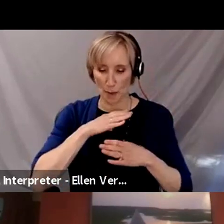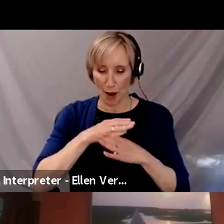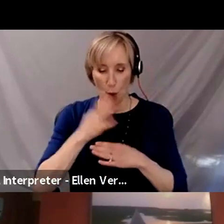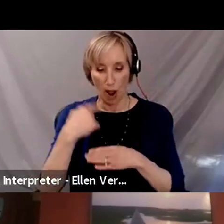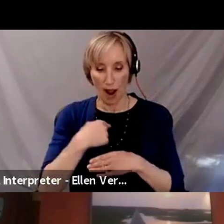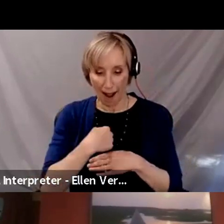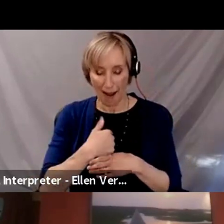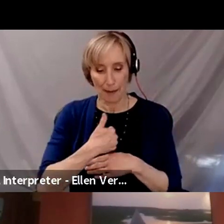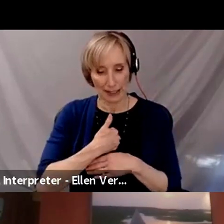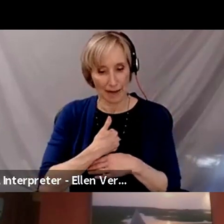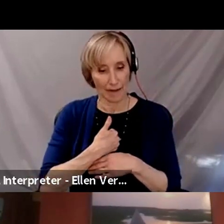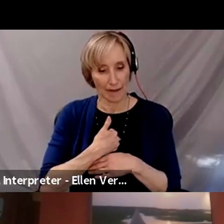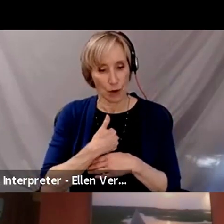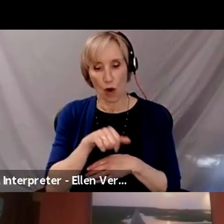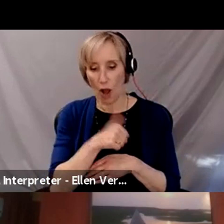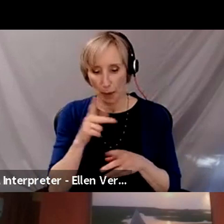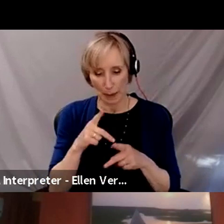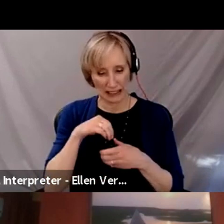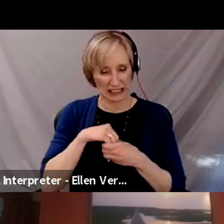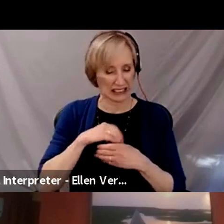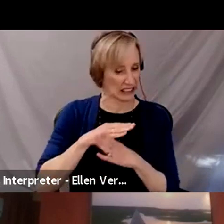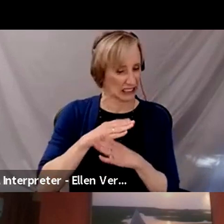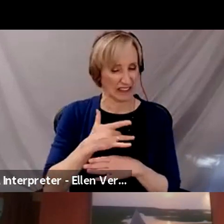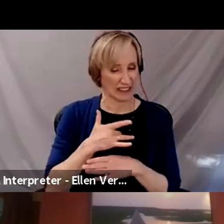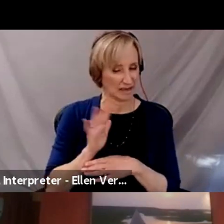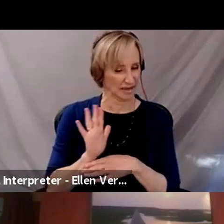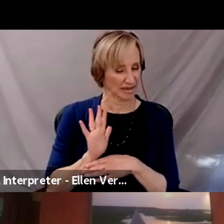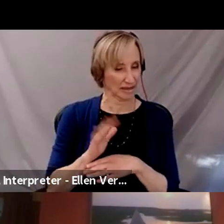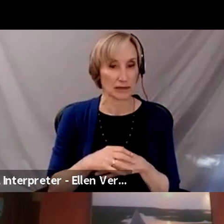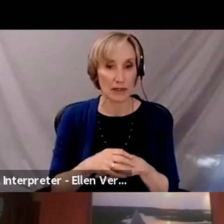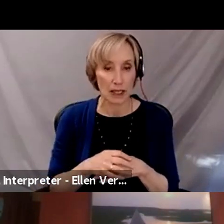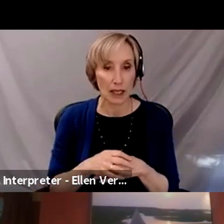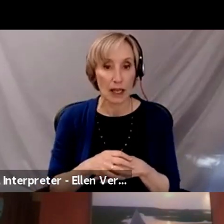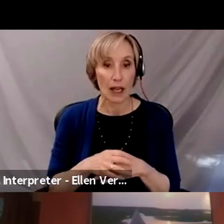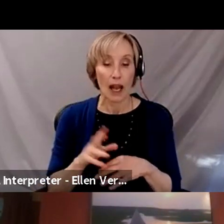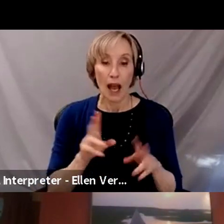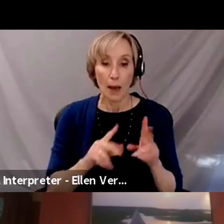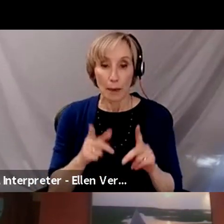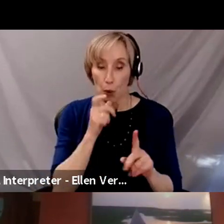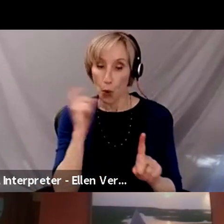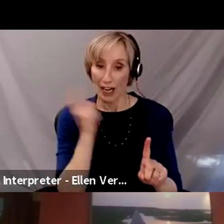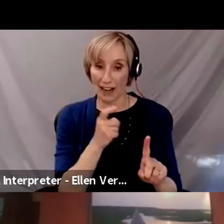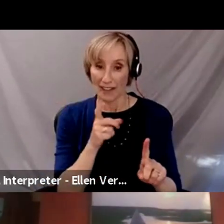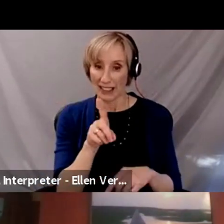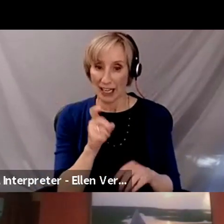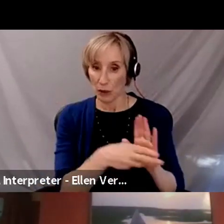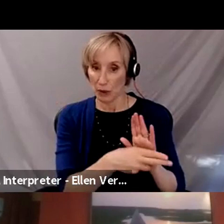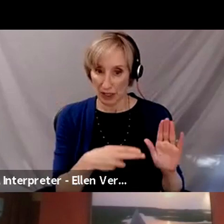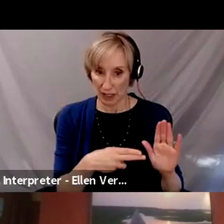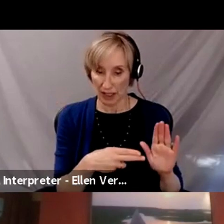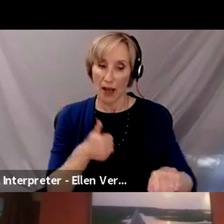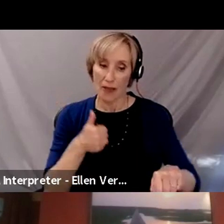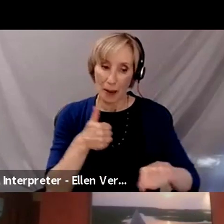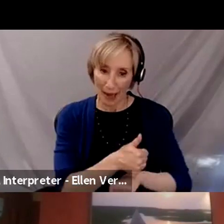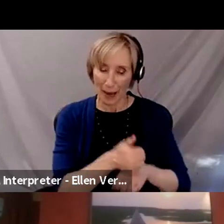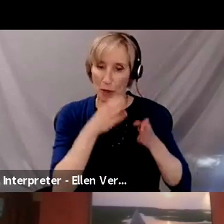often people who are given diagnoses are thought to have internal barriers. The problem is often centered